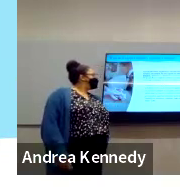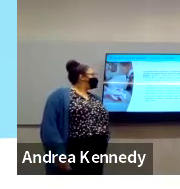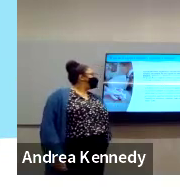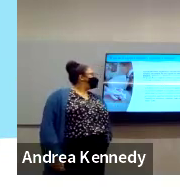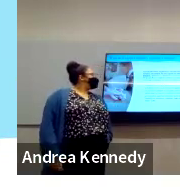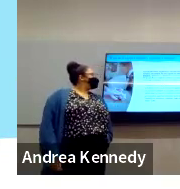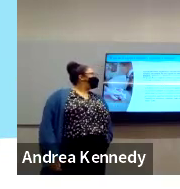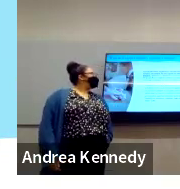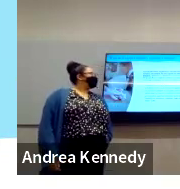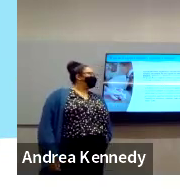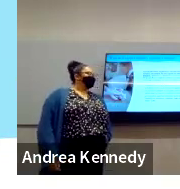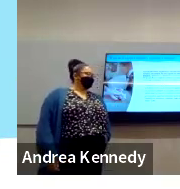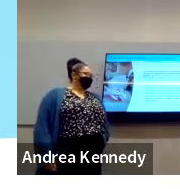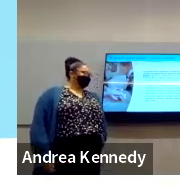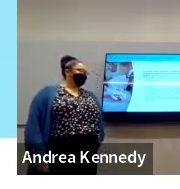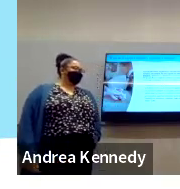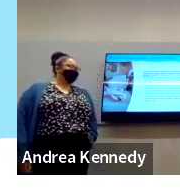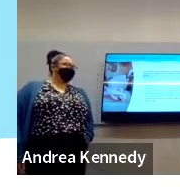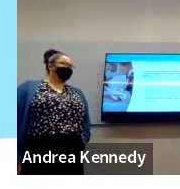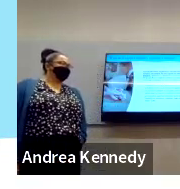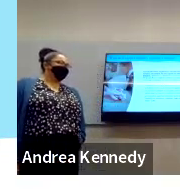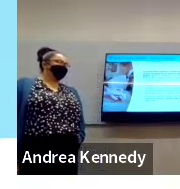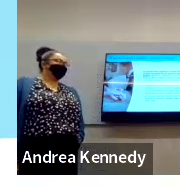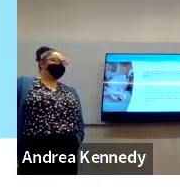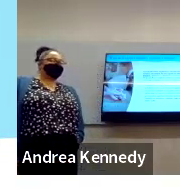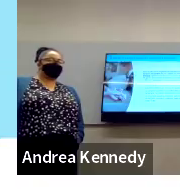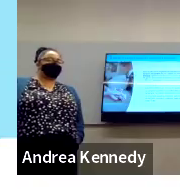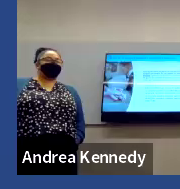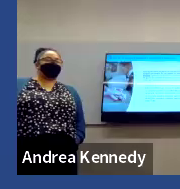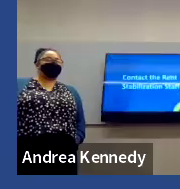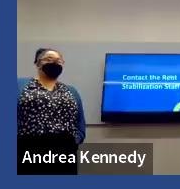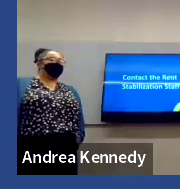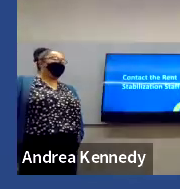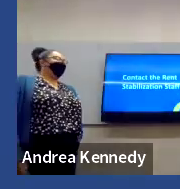no hacer la petición de ajuste de servicios públicos.